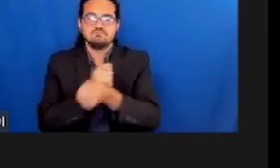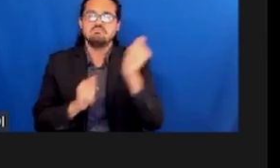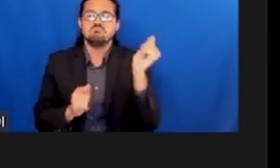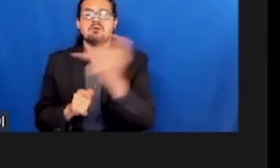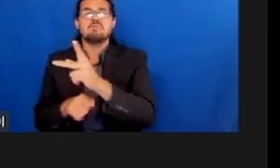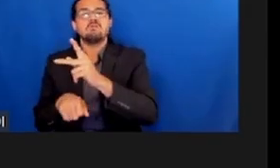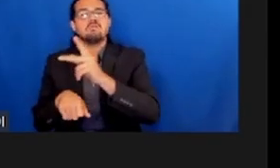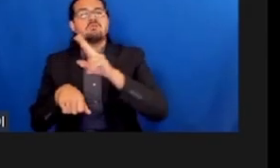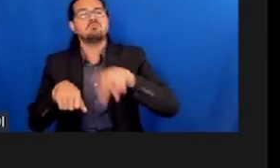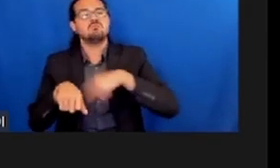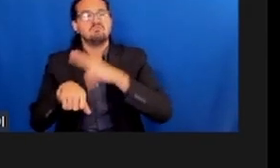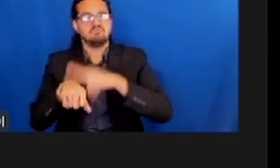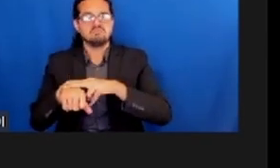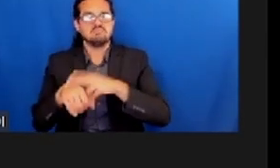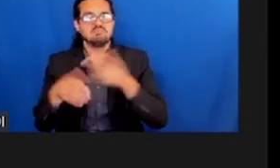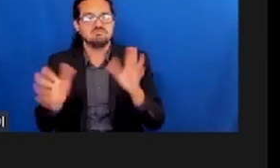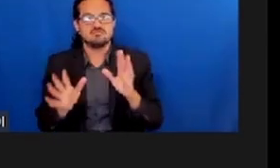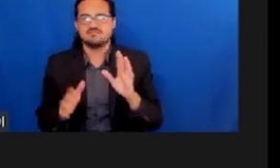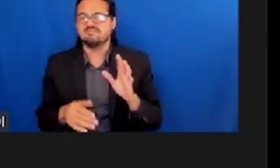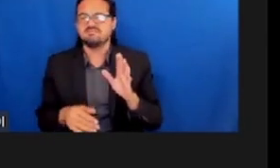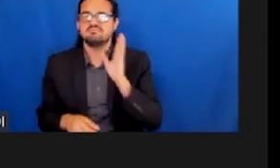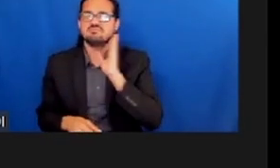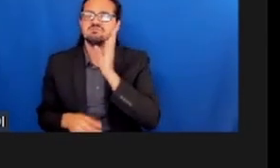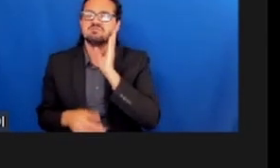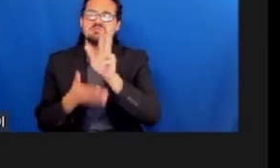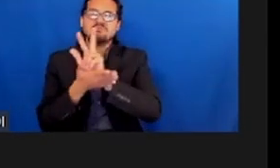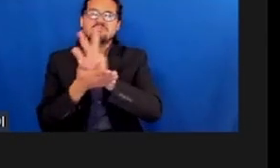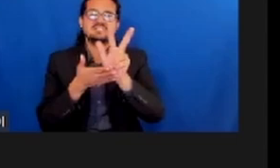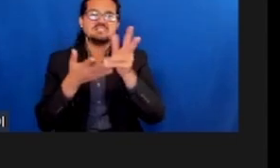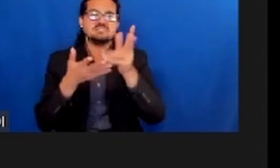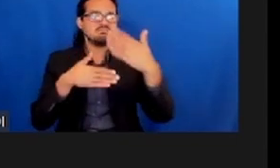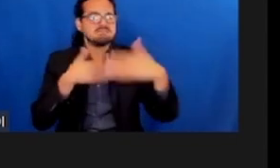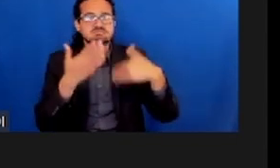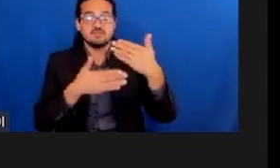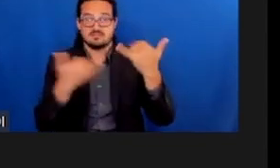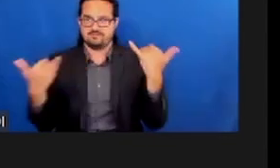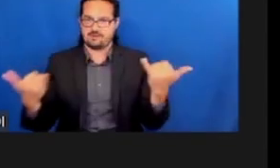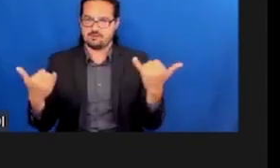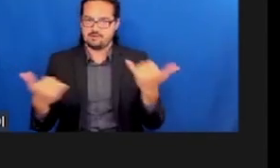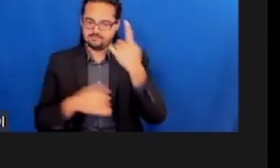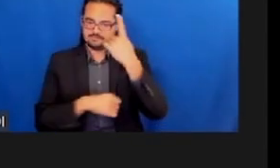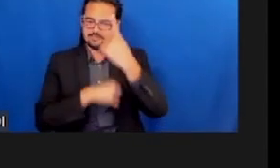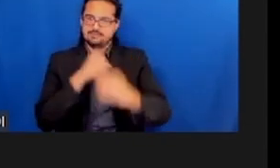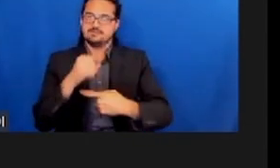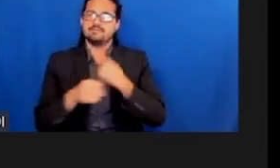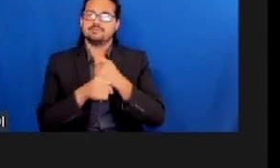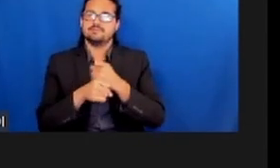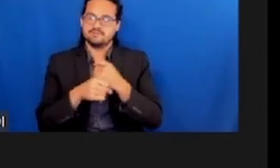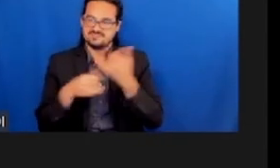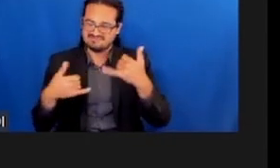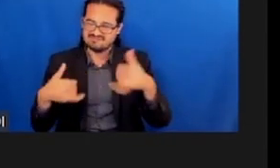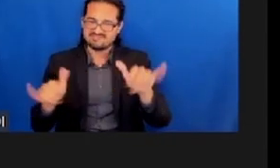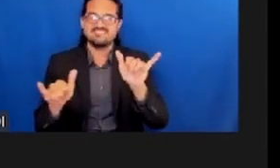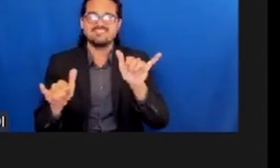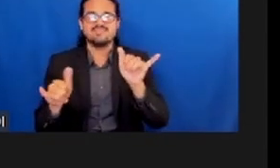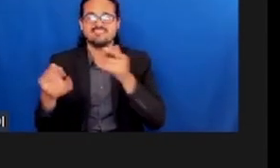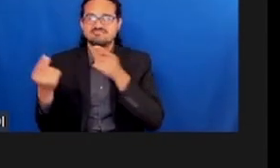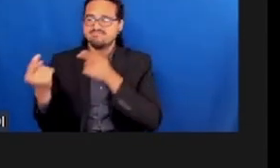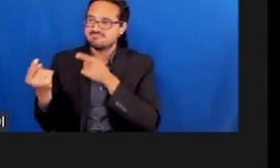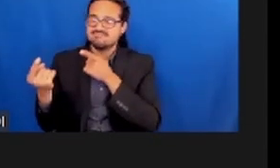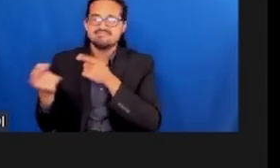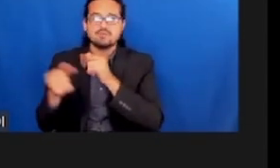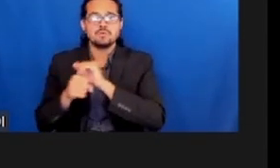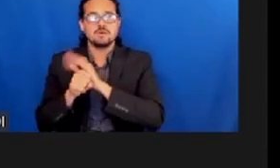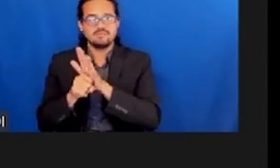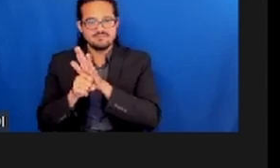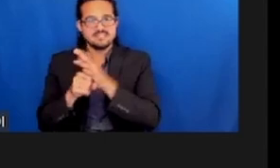now, well over a year later, and now just beginning to coming out of that. So that shelter in place has been in